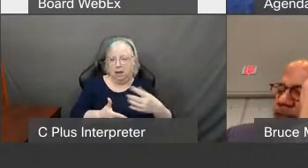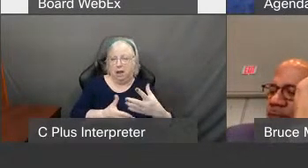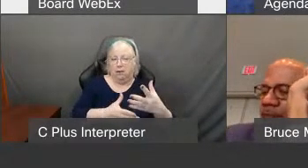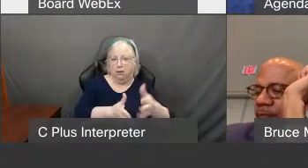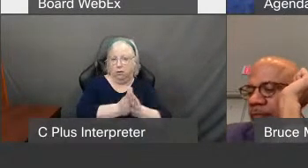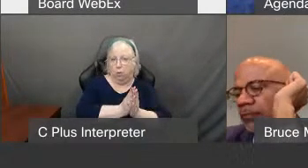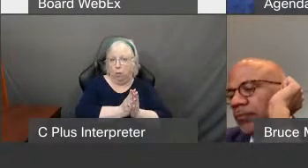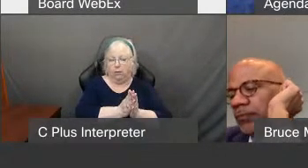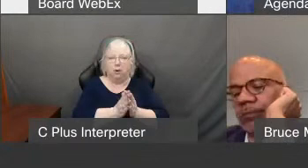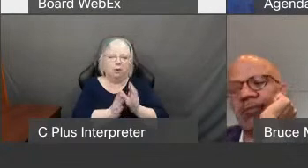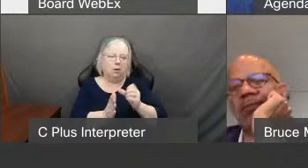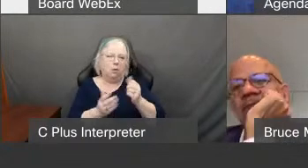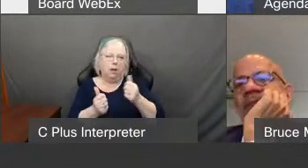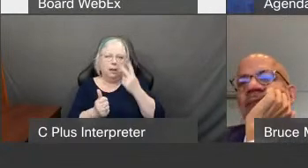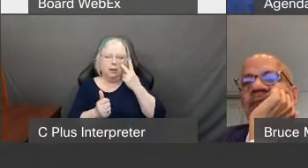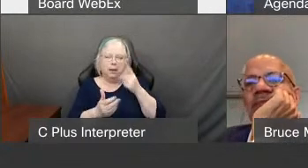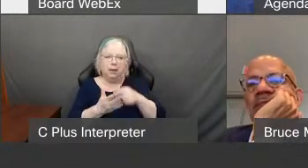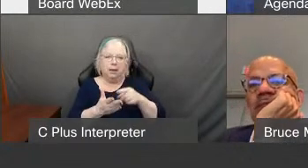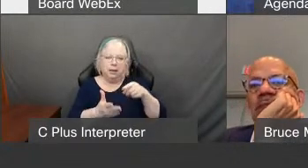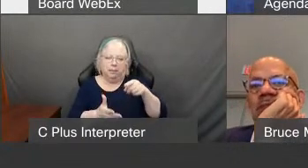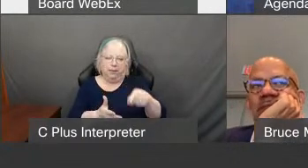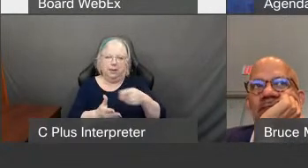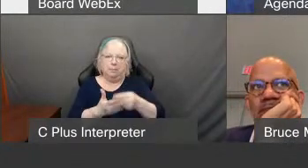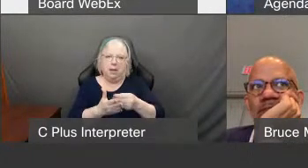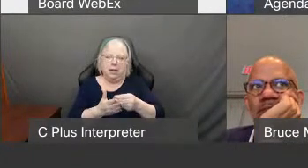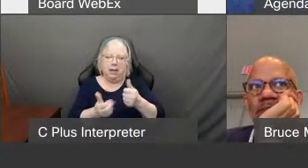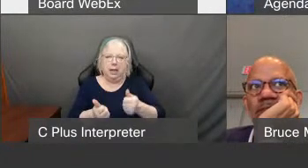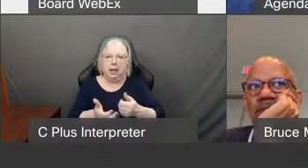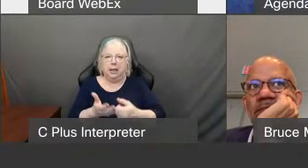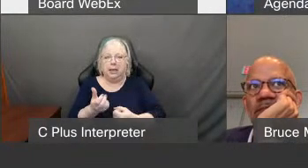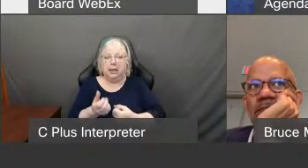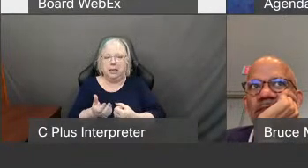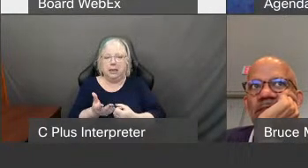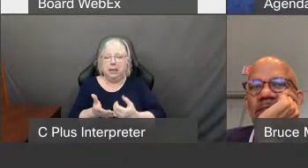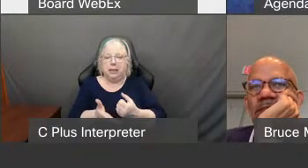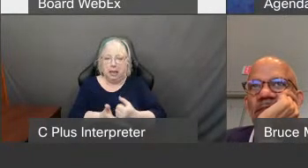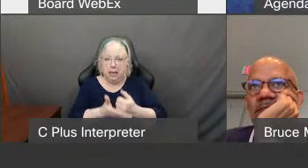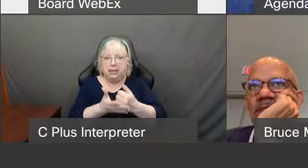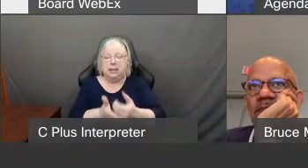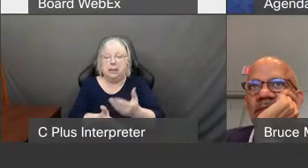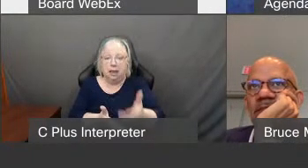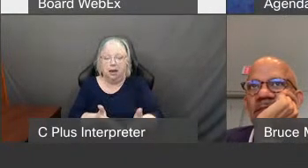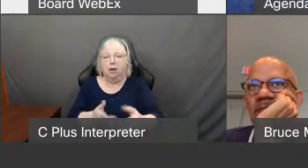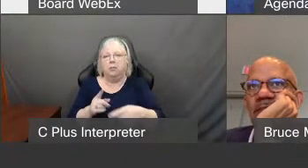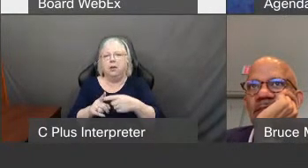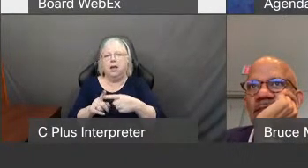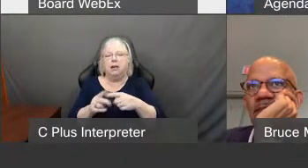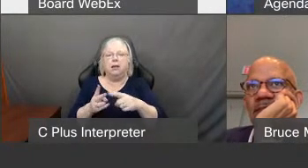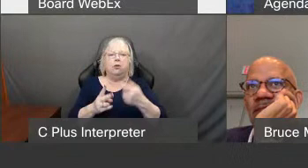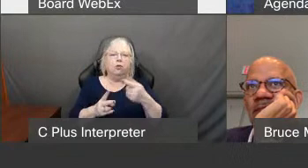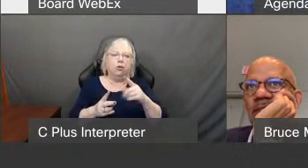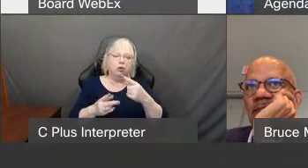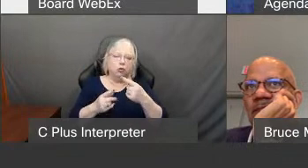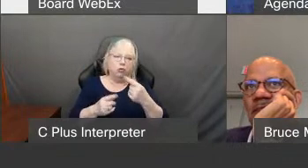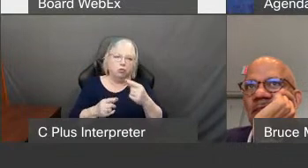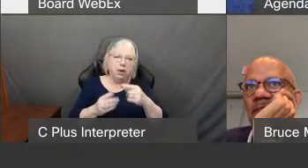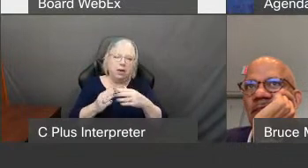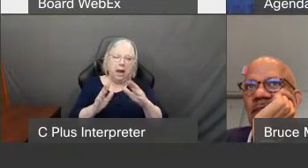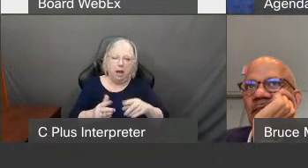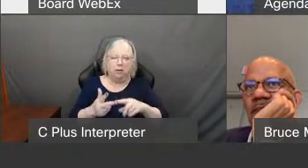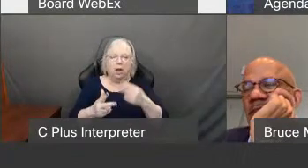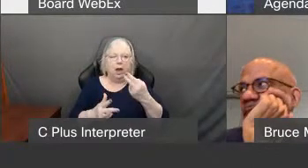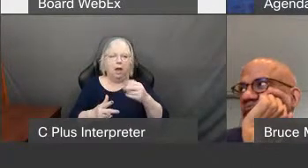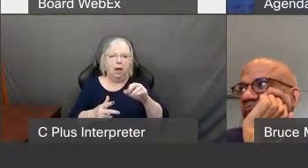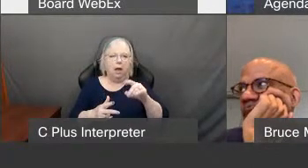see where this could assist there, as well as there's a greenhouse with that, there's hydroponic gardening with